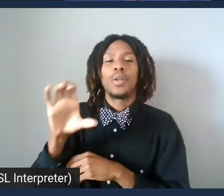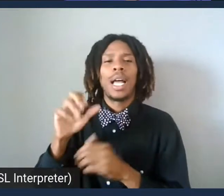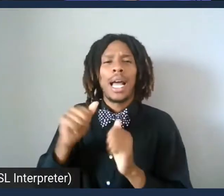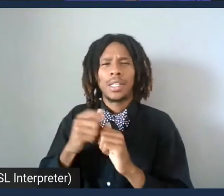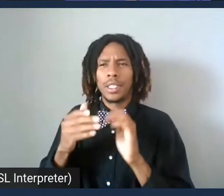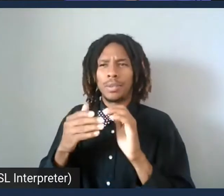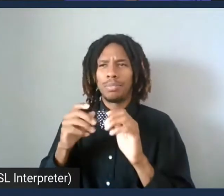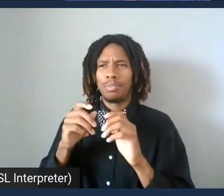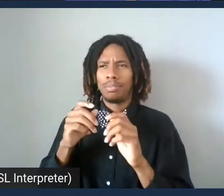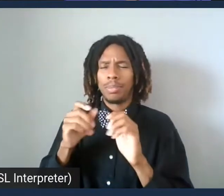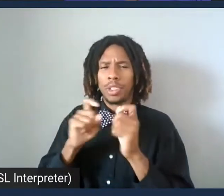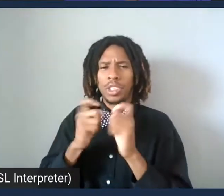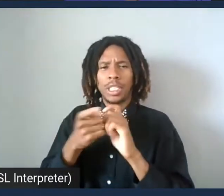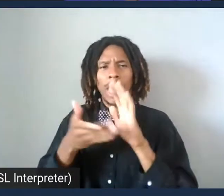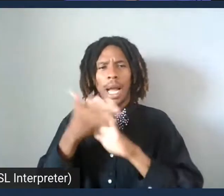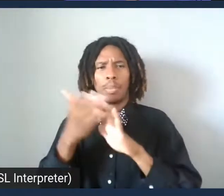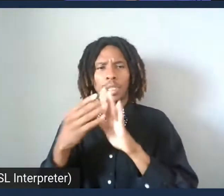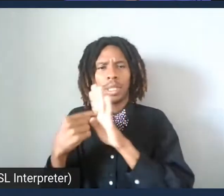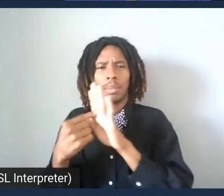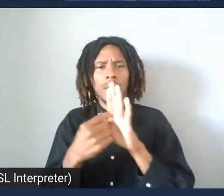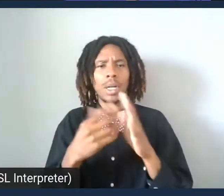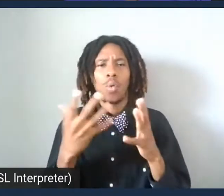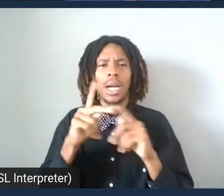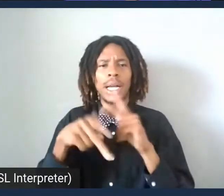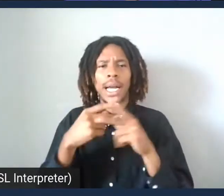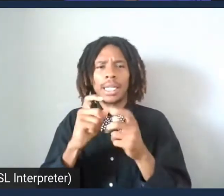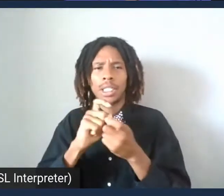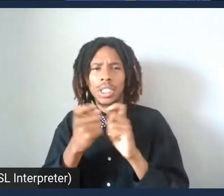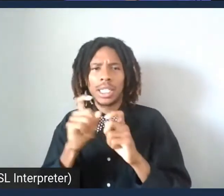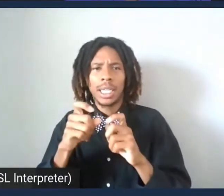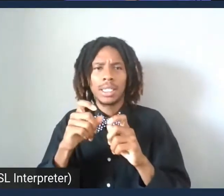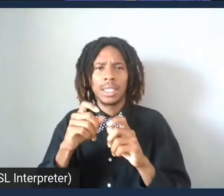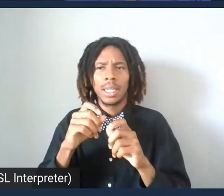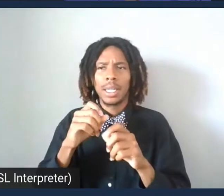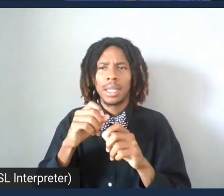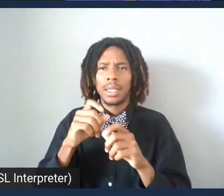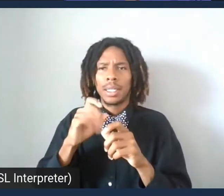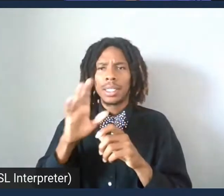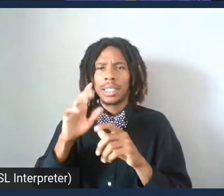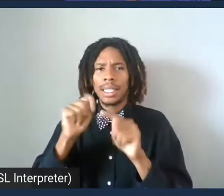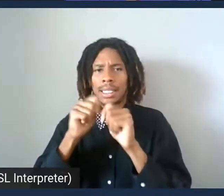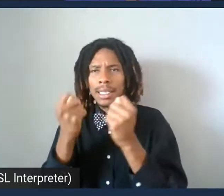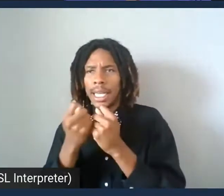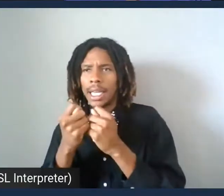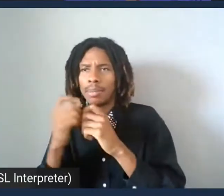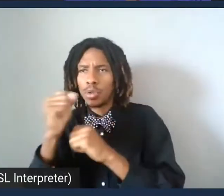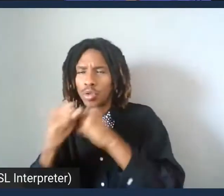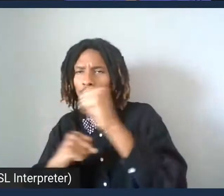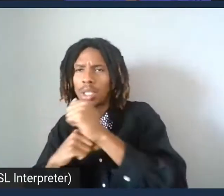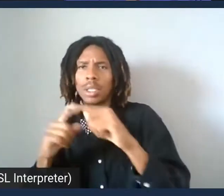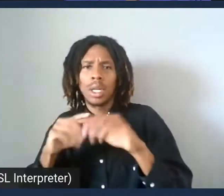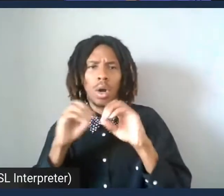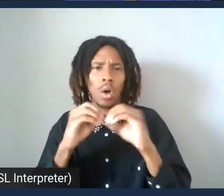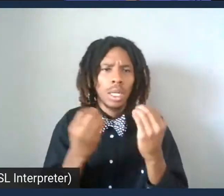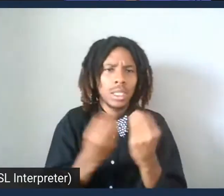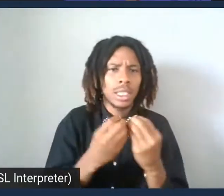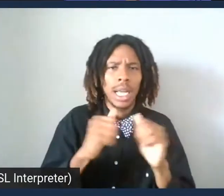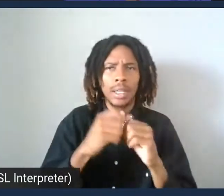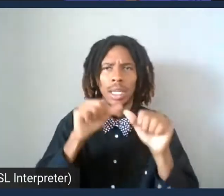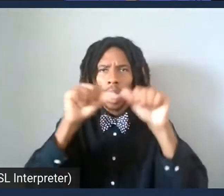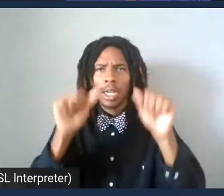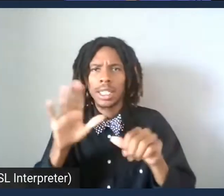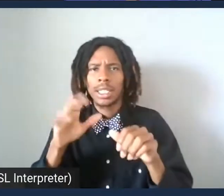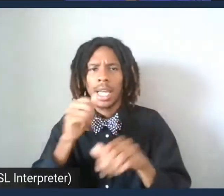know, I mean, what, for example, what changes do they need to make to their team structure, to their organization, to how they architect their applications? Can you go through